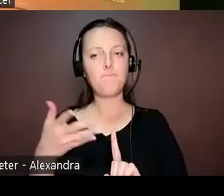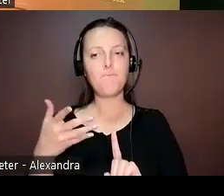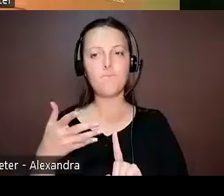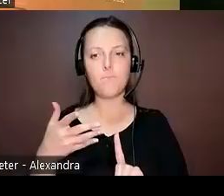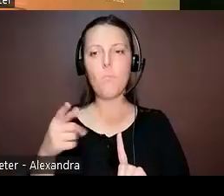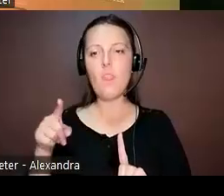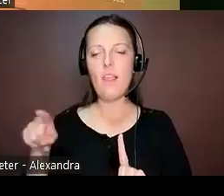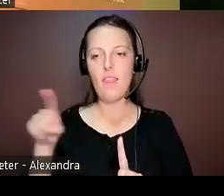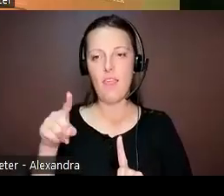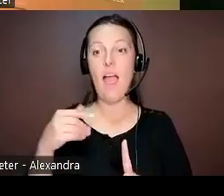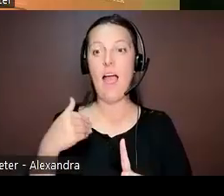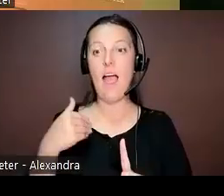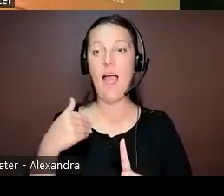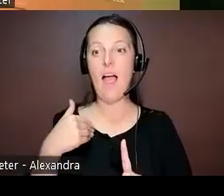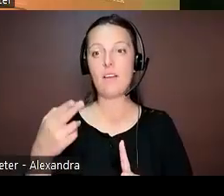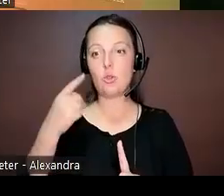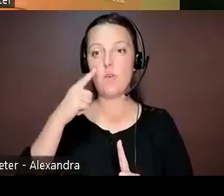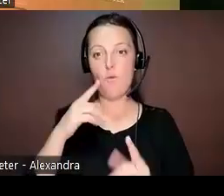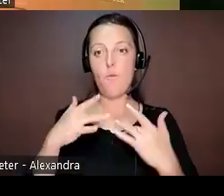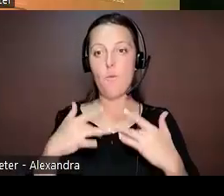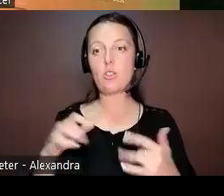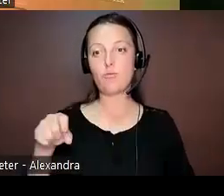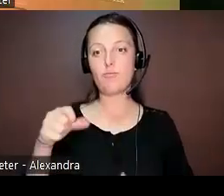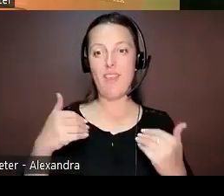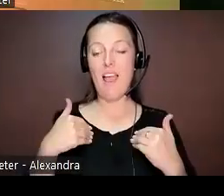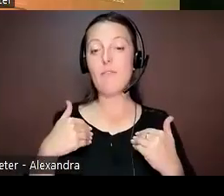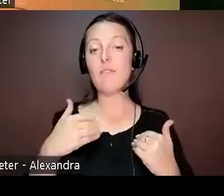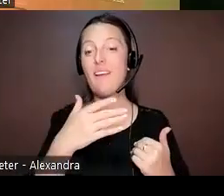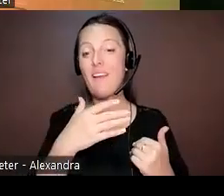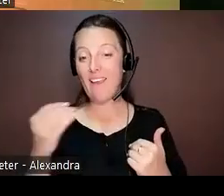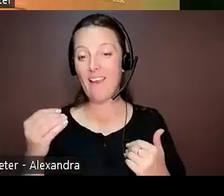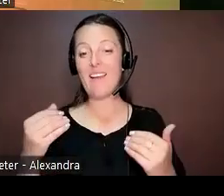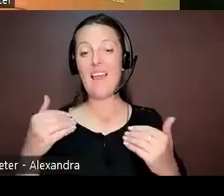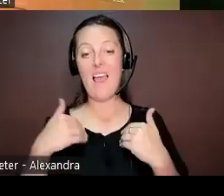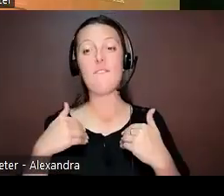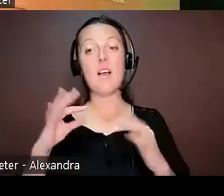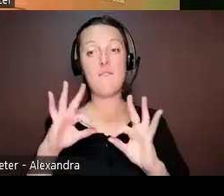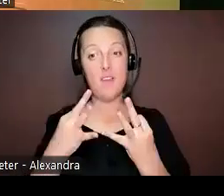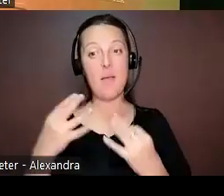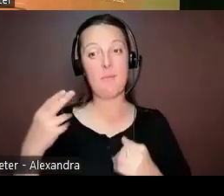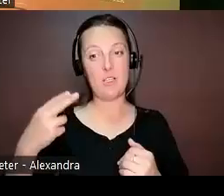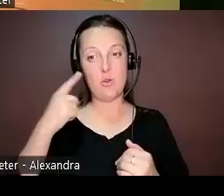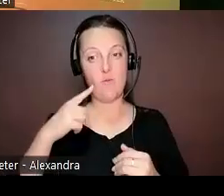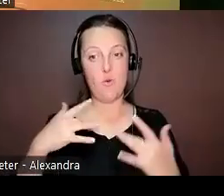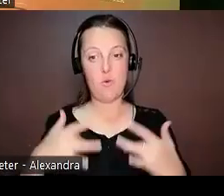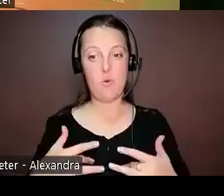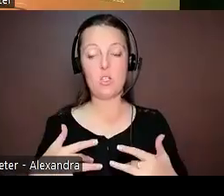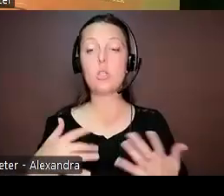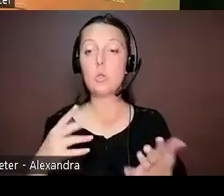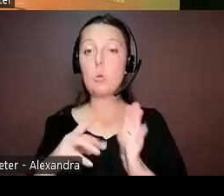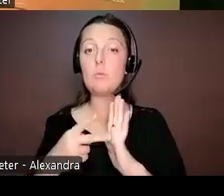of depression. They also have a family history of depression. What I mean by that is that this pre-CABS depression seems to